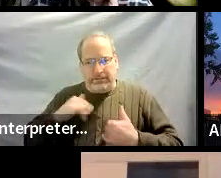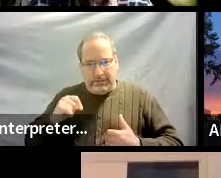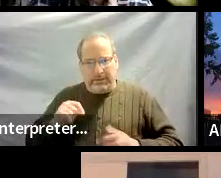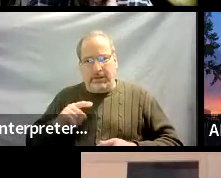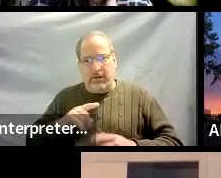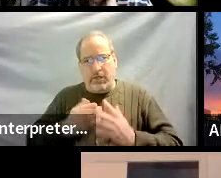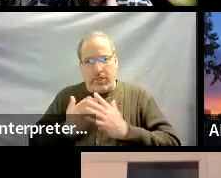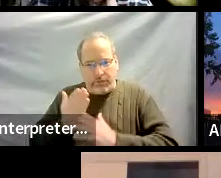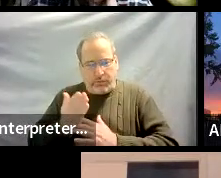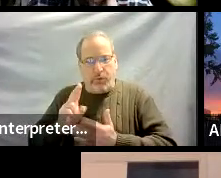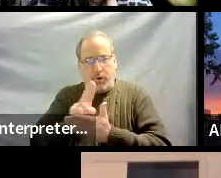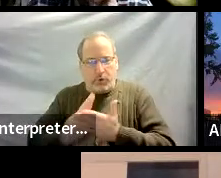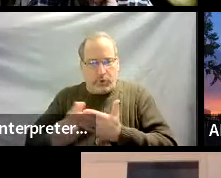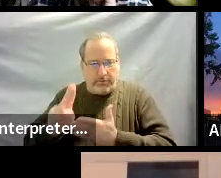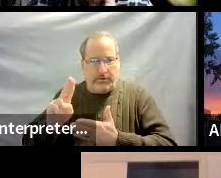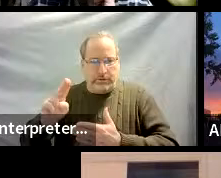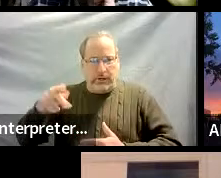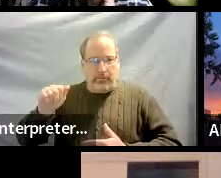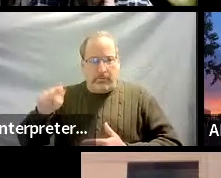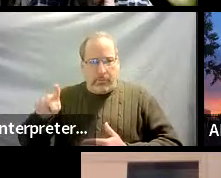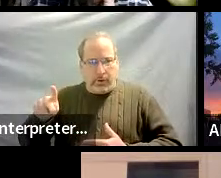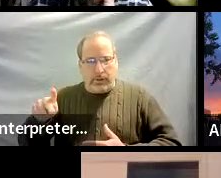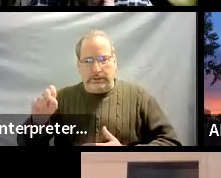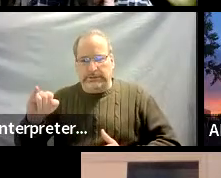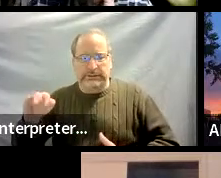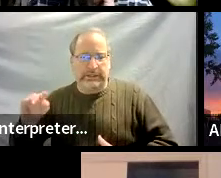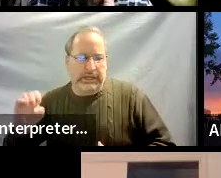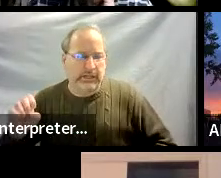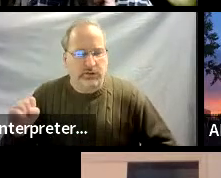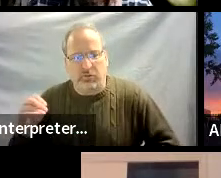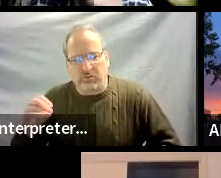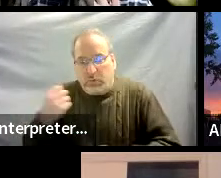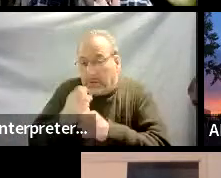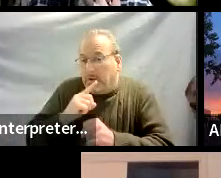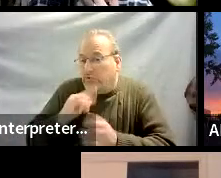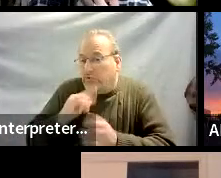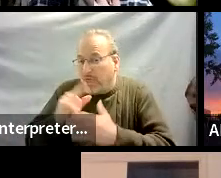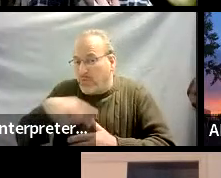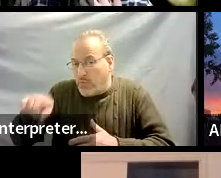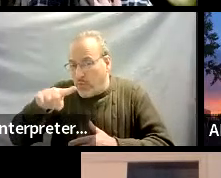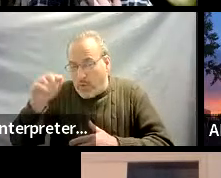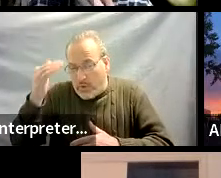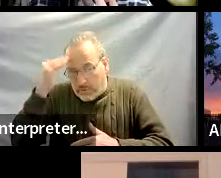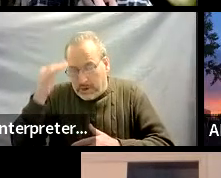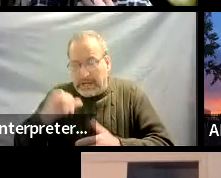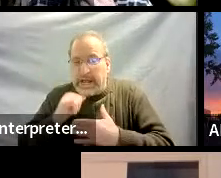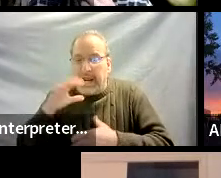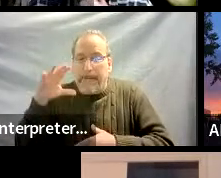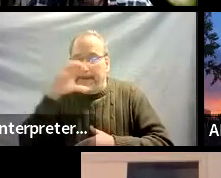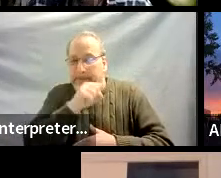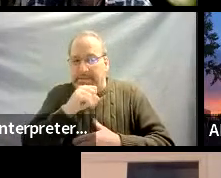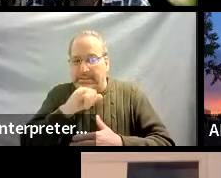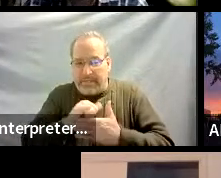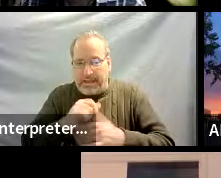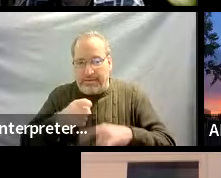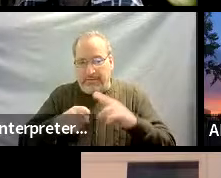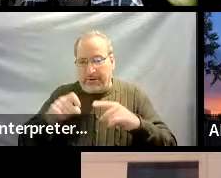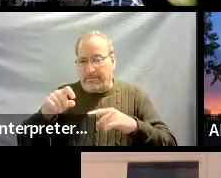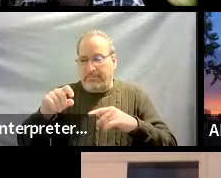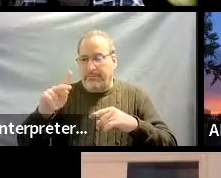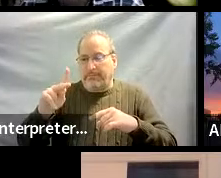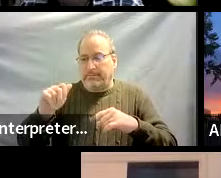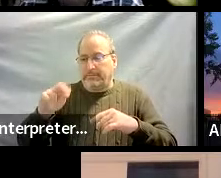through the University Park site. So I just want to make sure that that you all didn't miss that statement from Karina in the